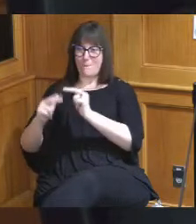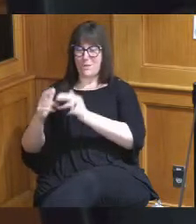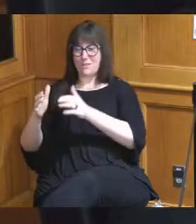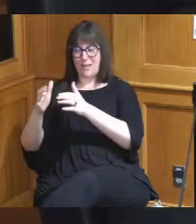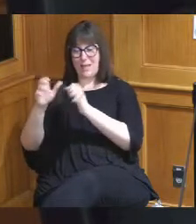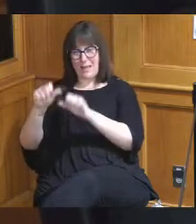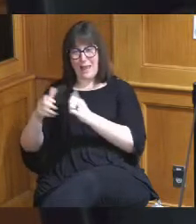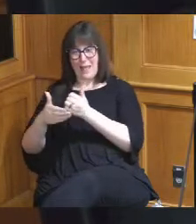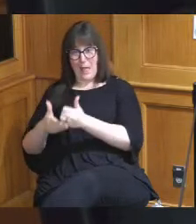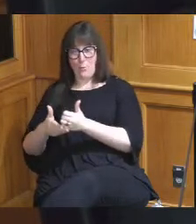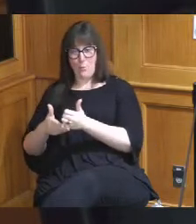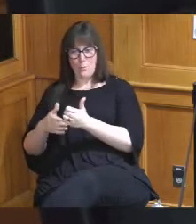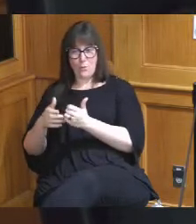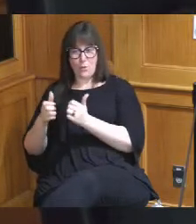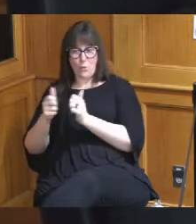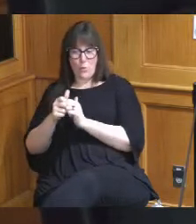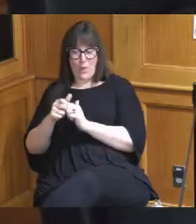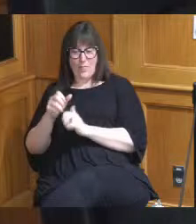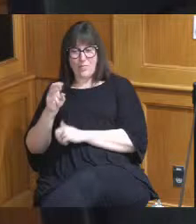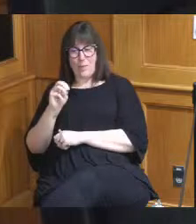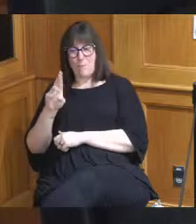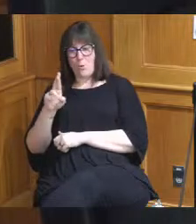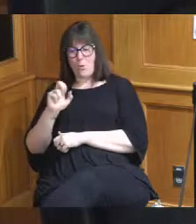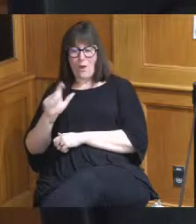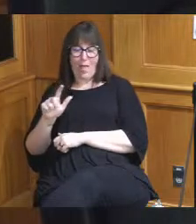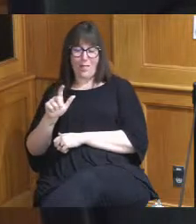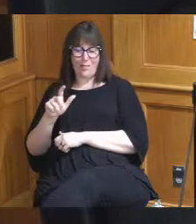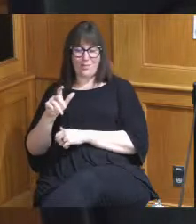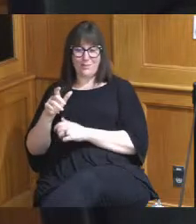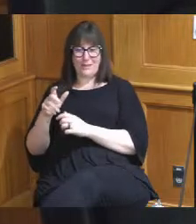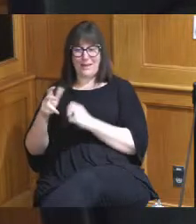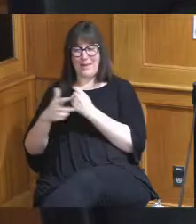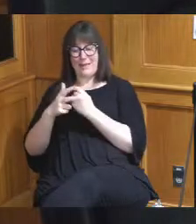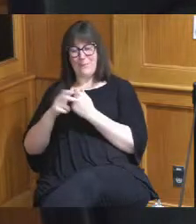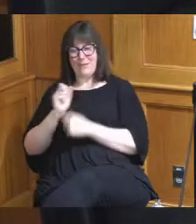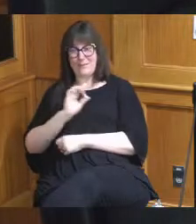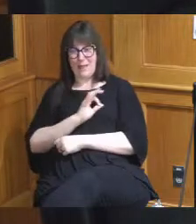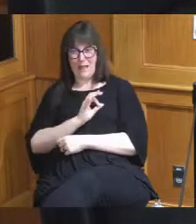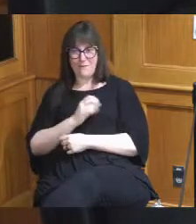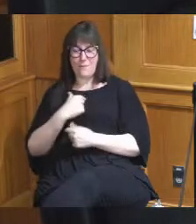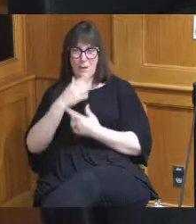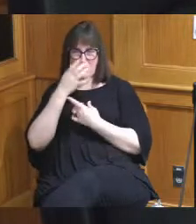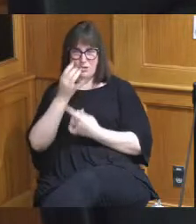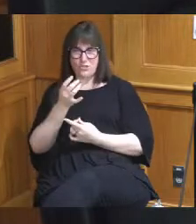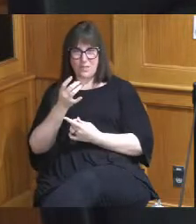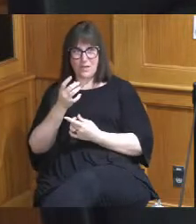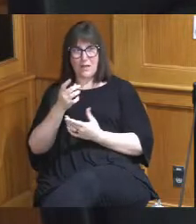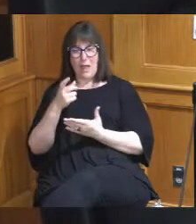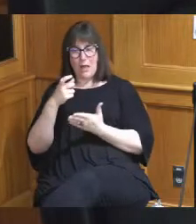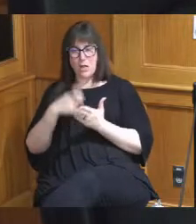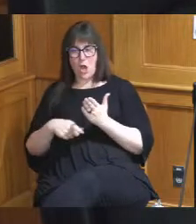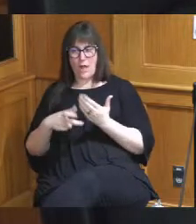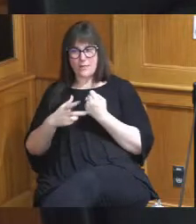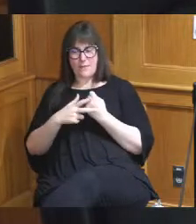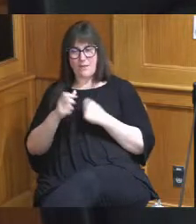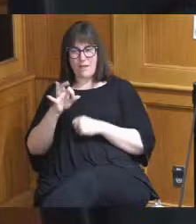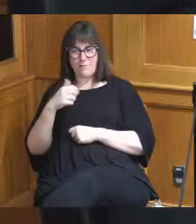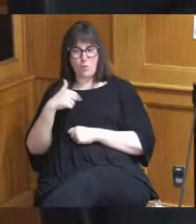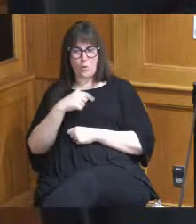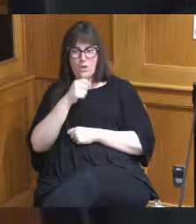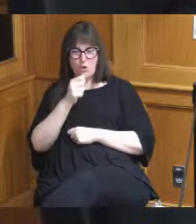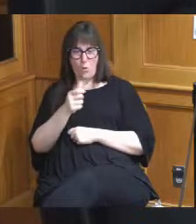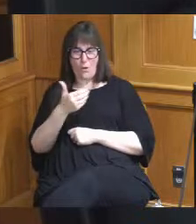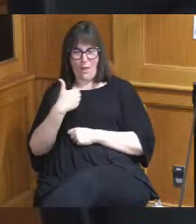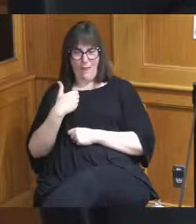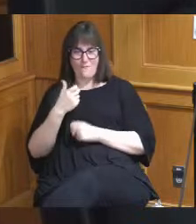little bit by way of morale and retention. But I'll be interested to see how, again, another cost saving if we aren't having that kind of turnover that